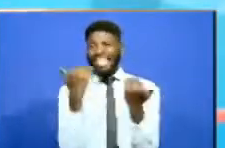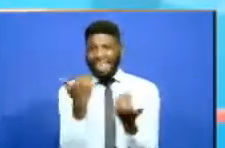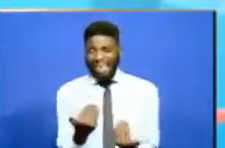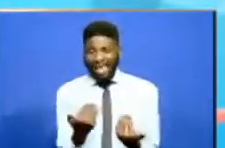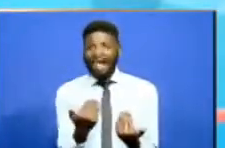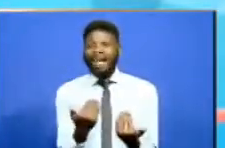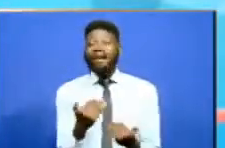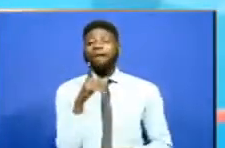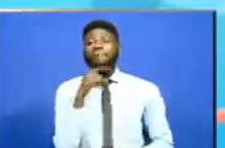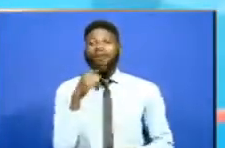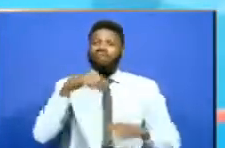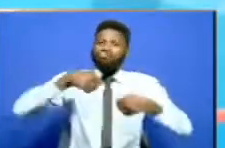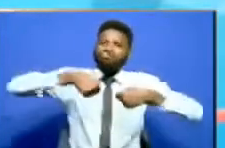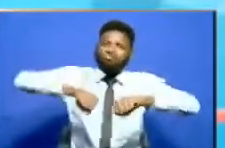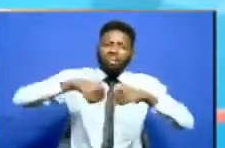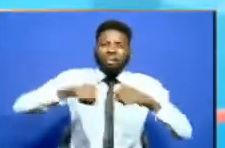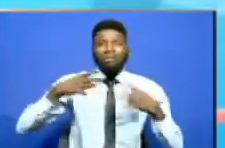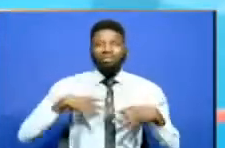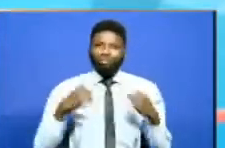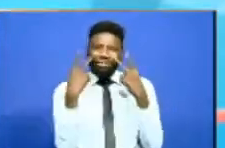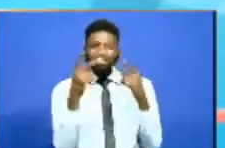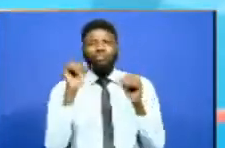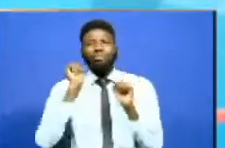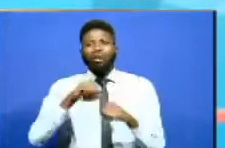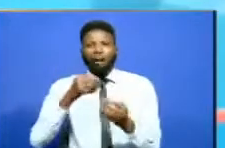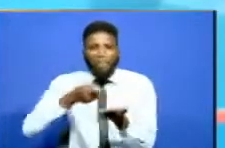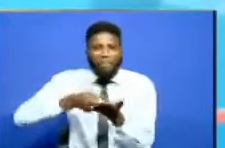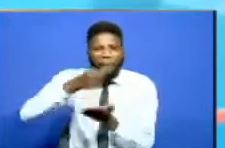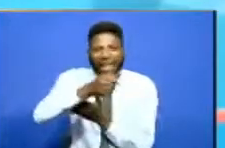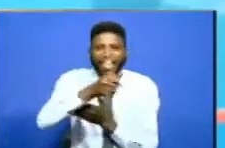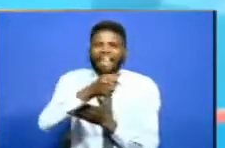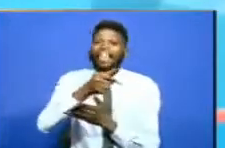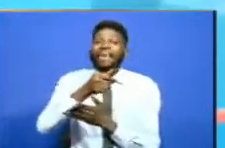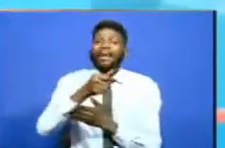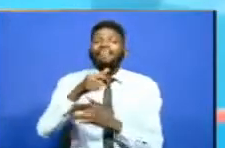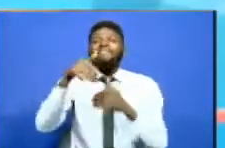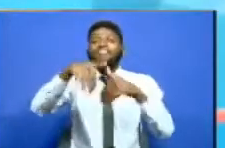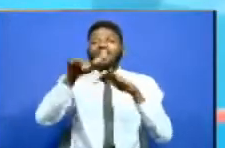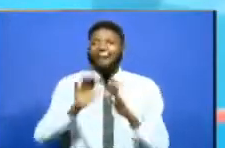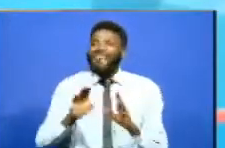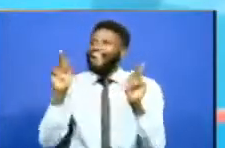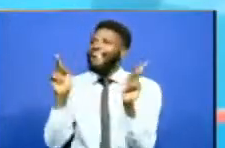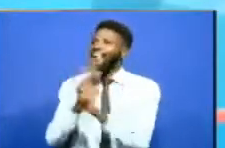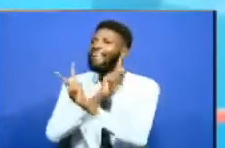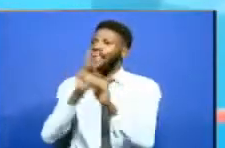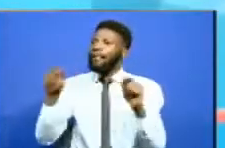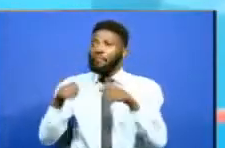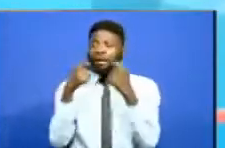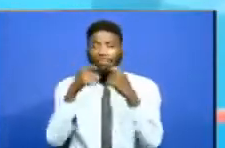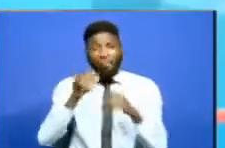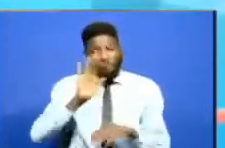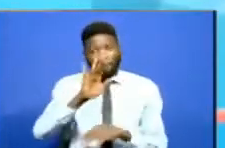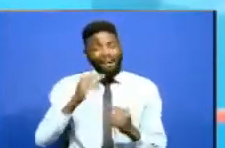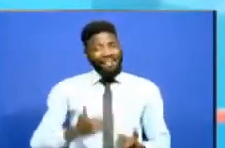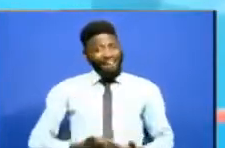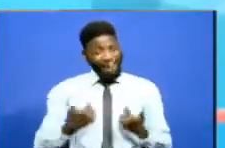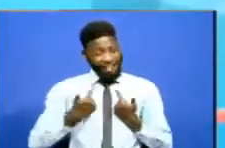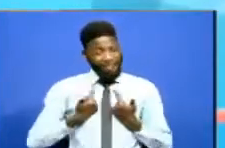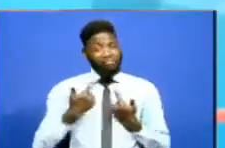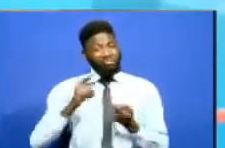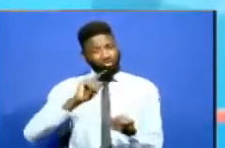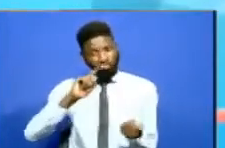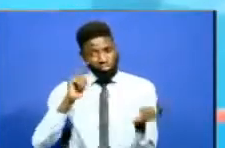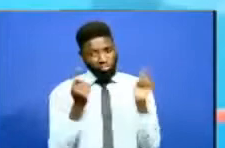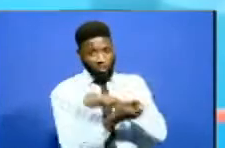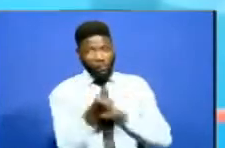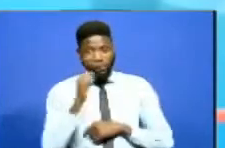people who could simply be hired to go and make noise in funerals have turned their lives upside down. I told them, I sat down with them,